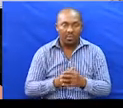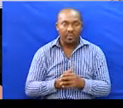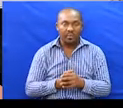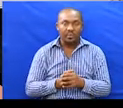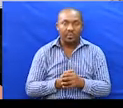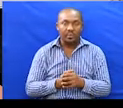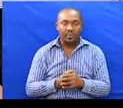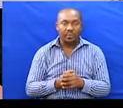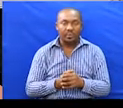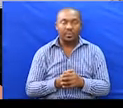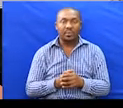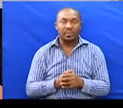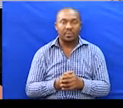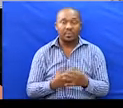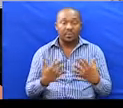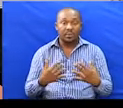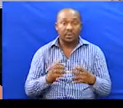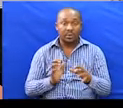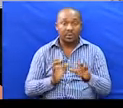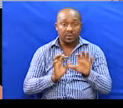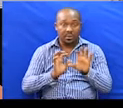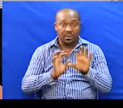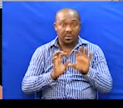And the animal cell here,